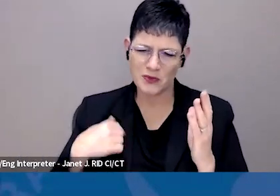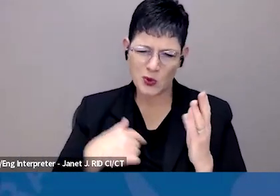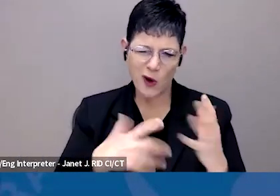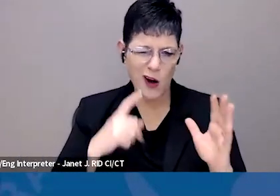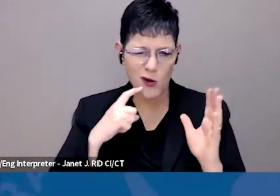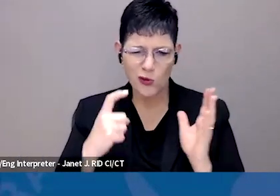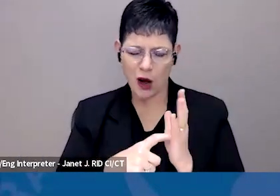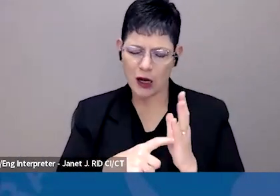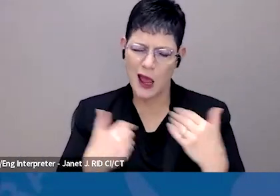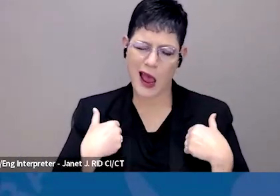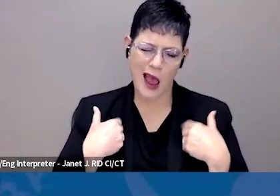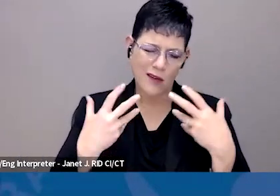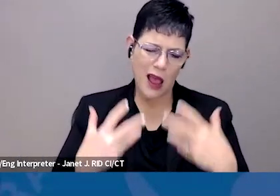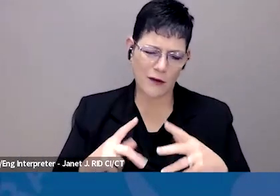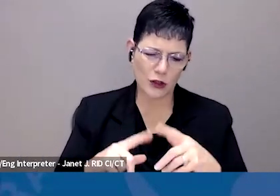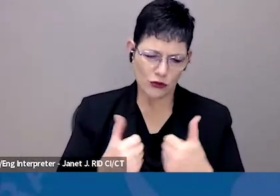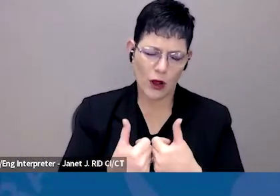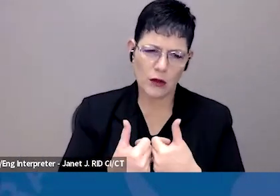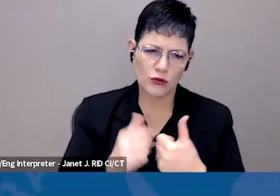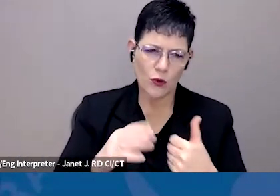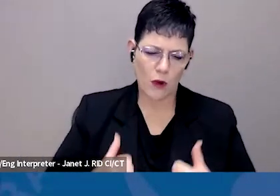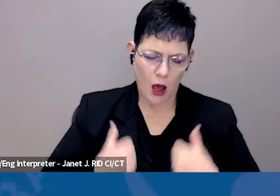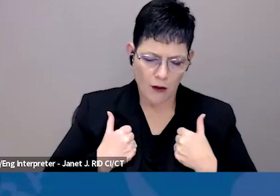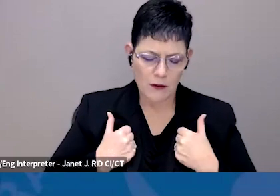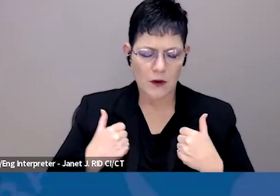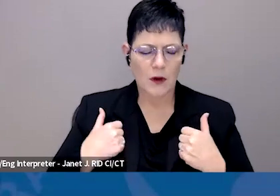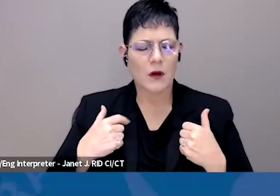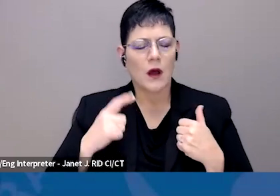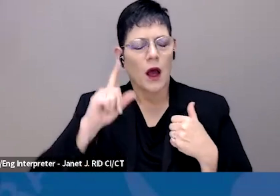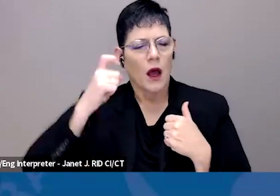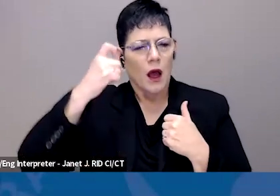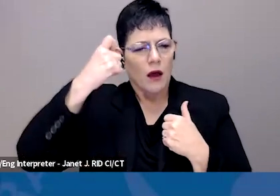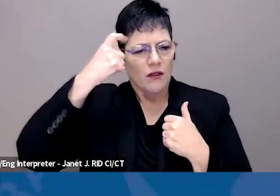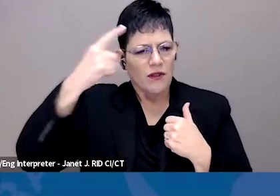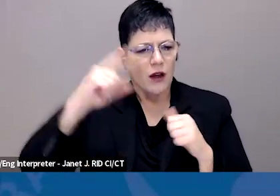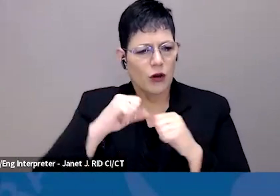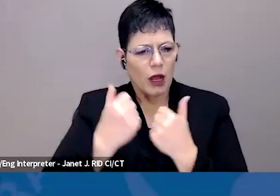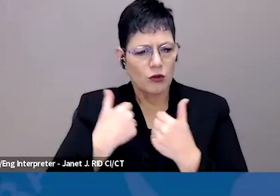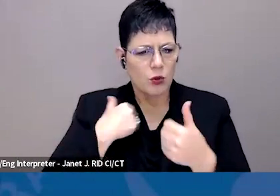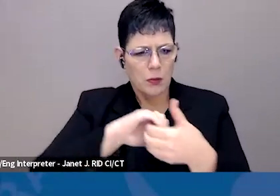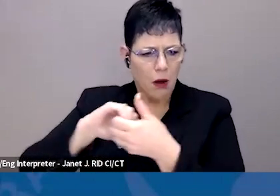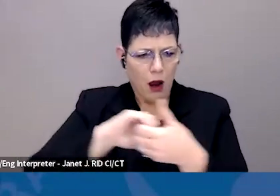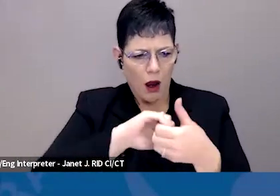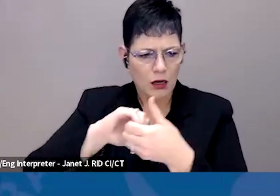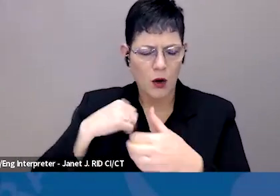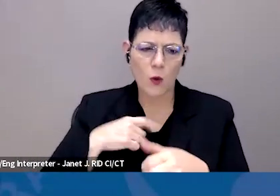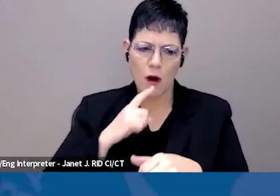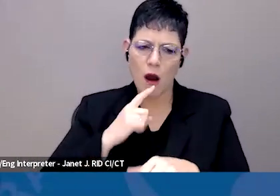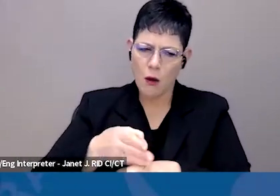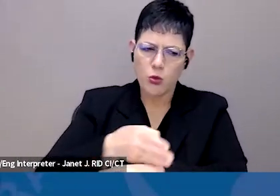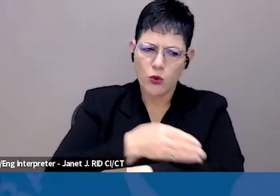challenges family caregivers are facing, and together with many of our federal agencies as partners, we are making real